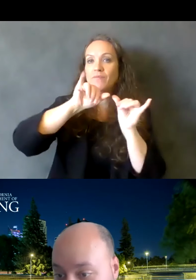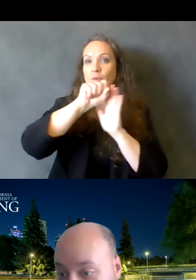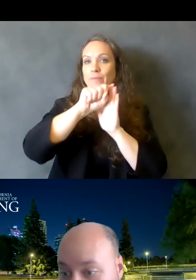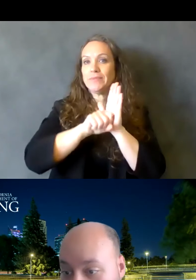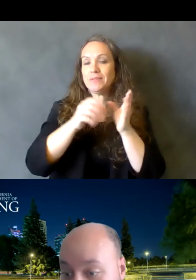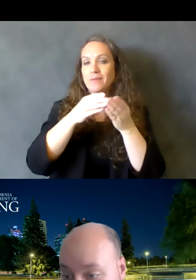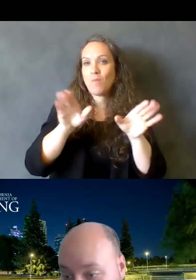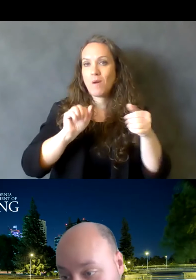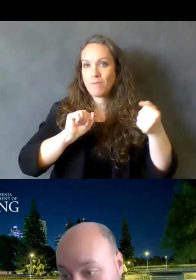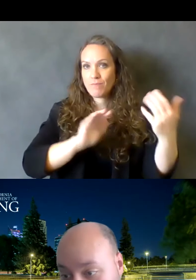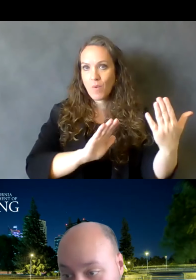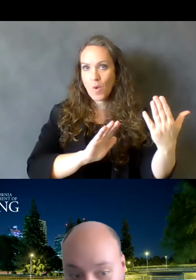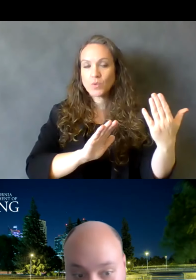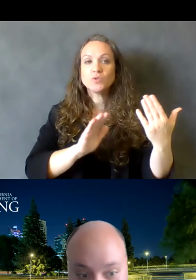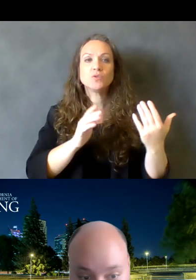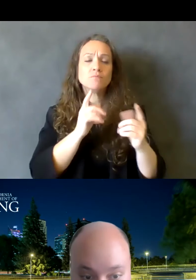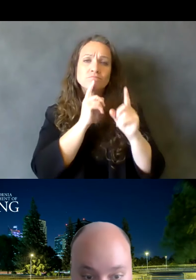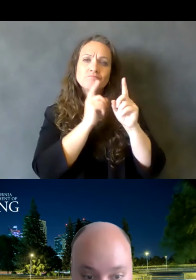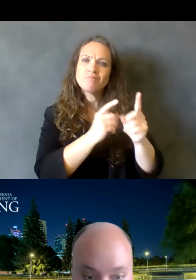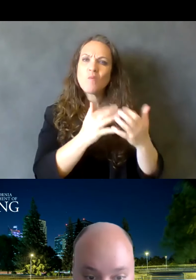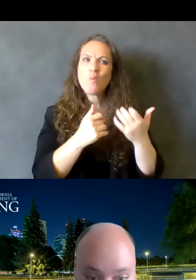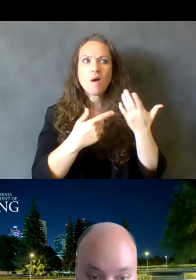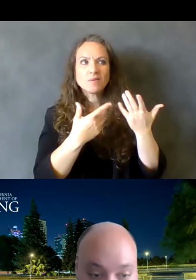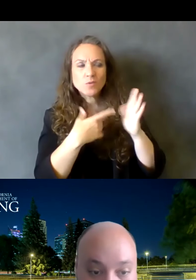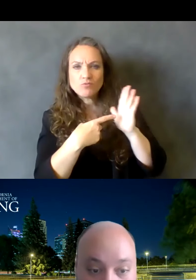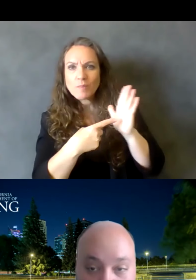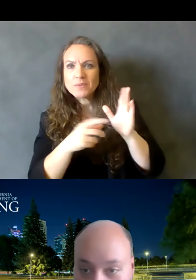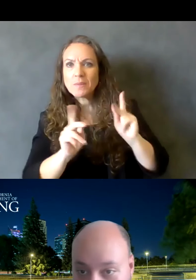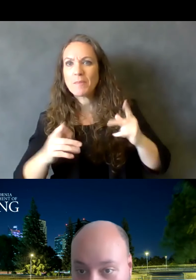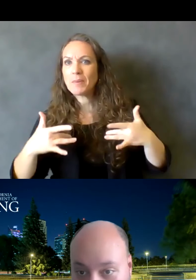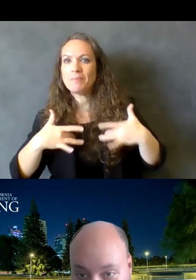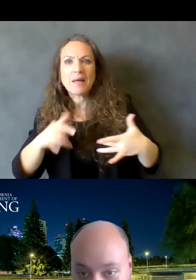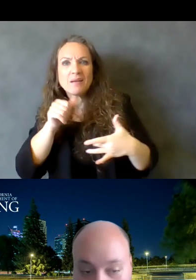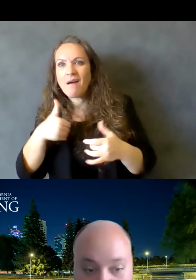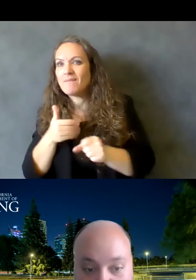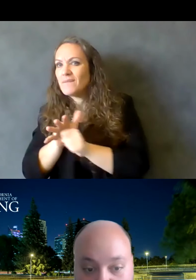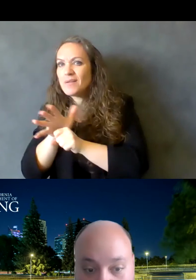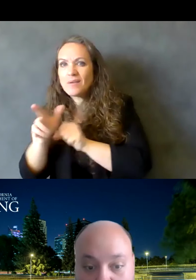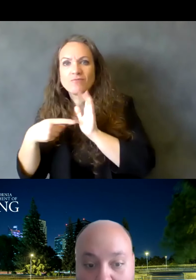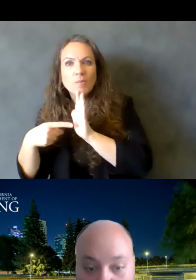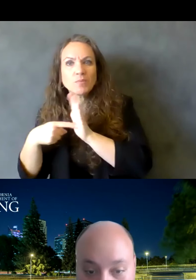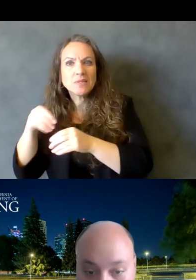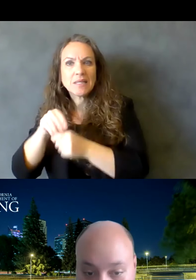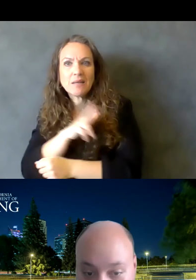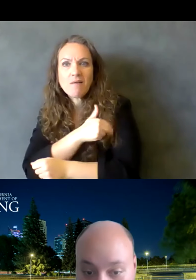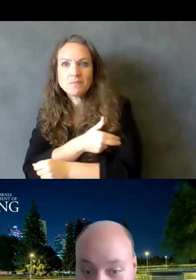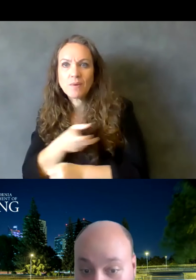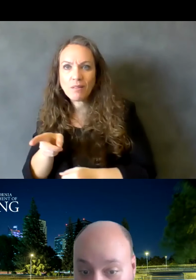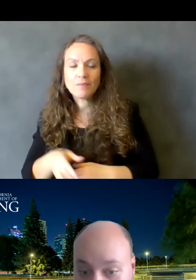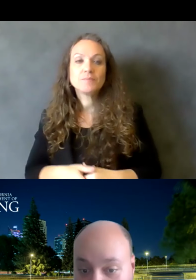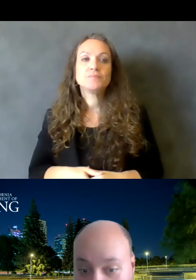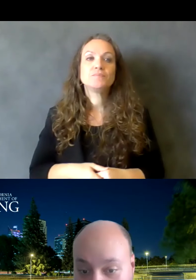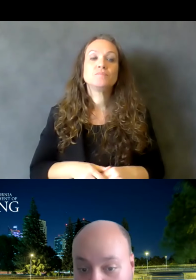interests of otherwise unrepresented patients within facilities. The proposal will also provide local resources